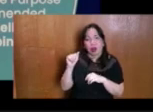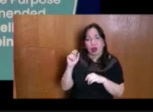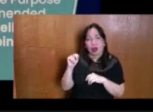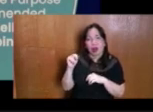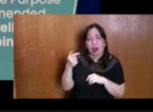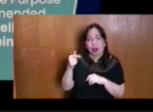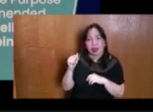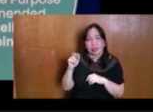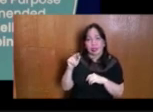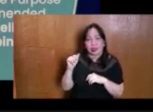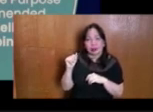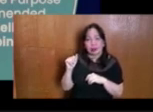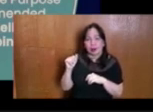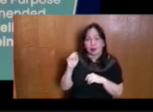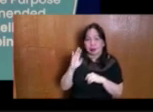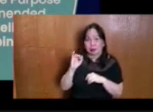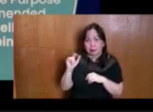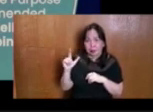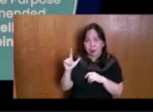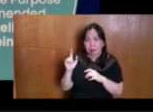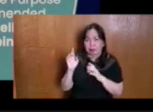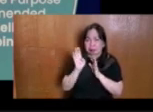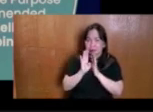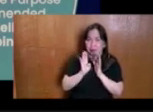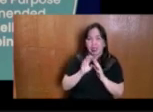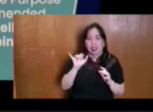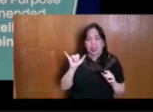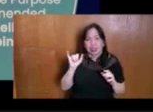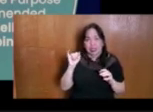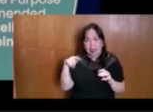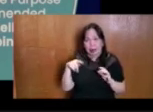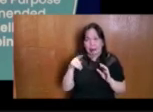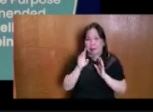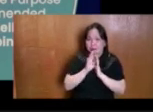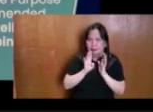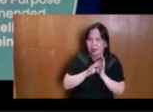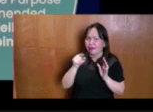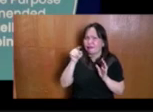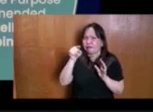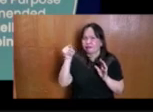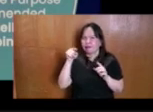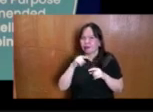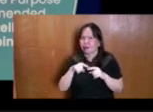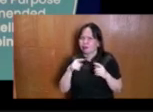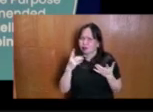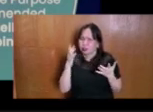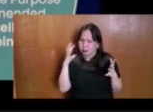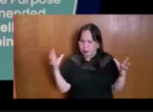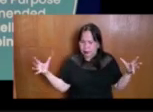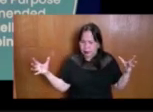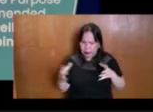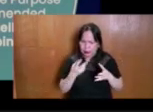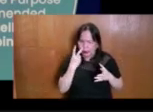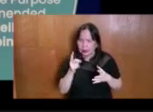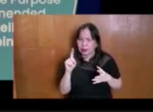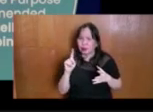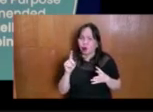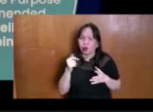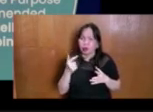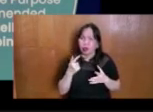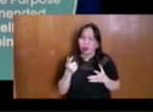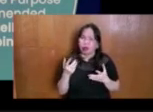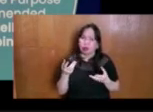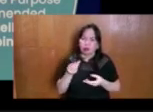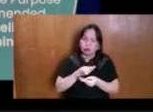this YAP bill, and there are just so many going on, but perhaps we need to some time to really see them